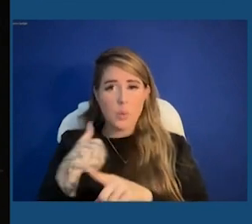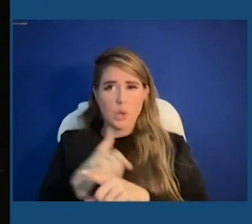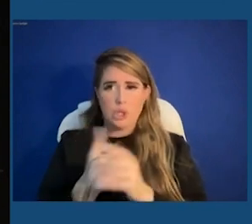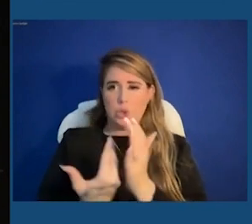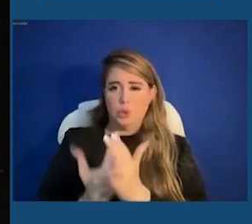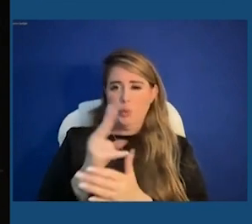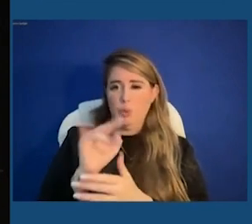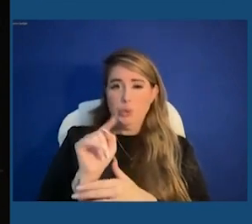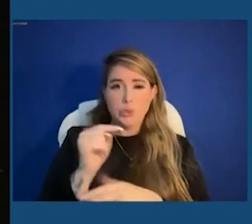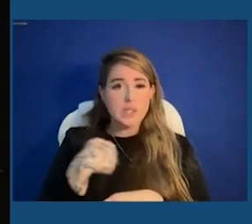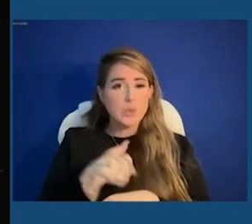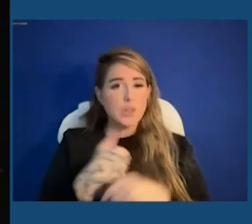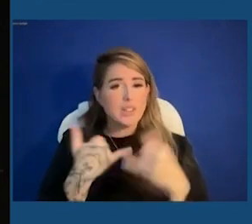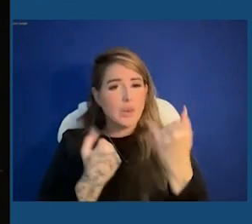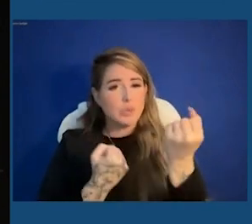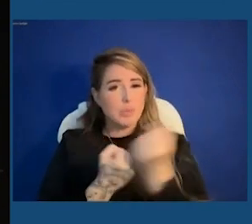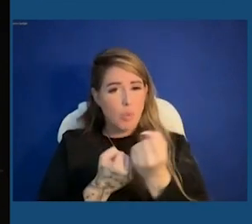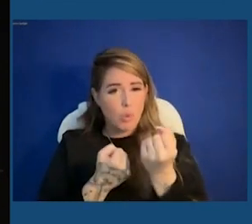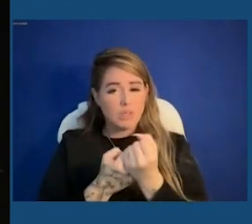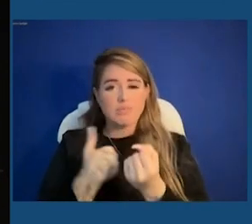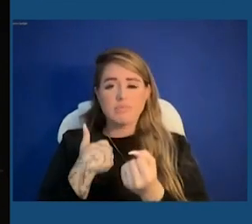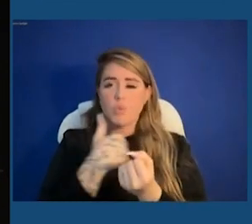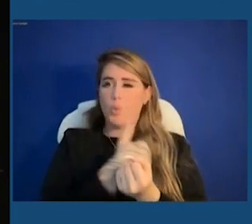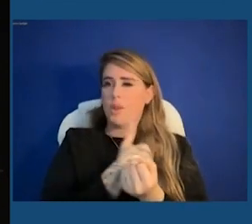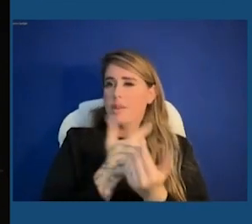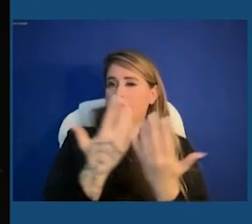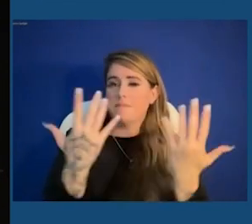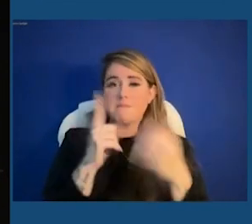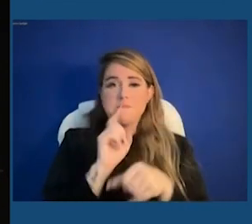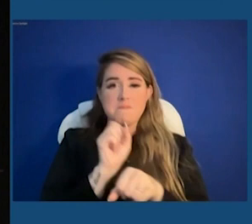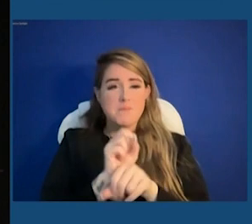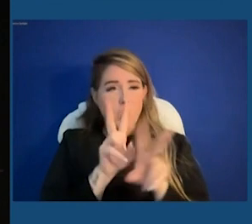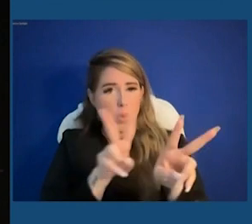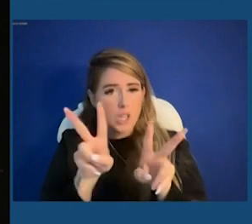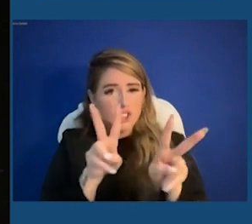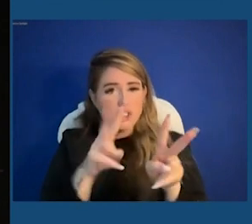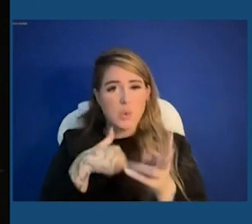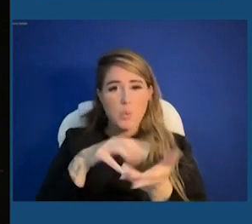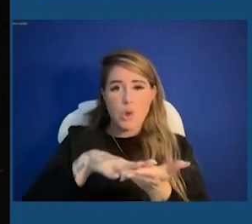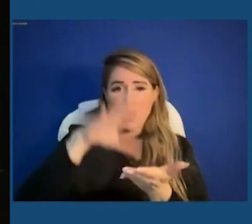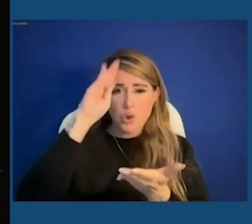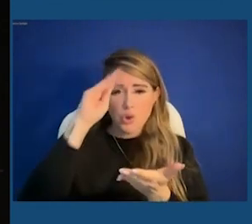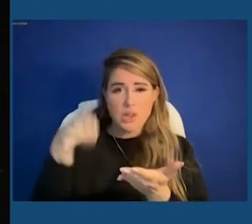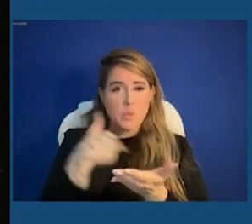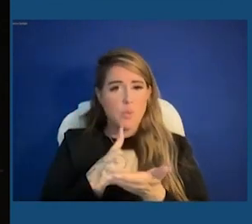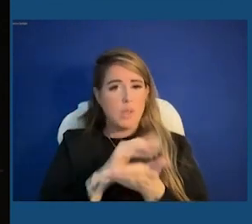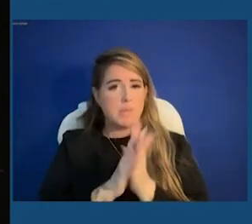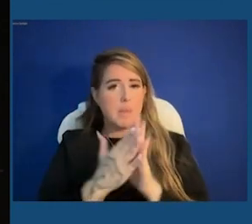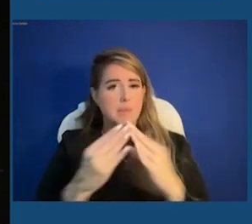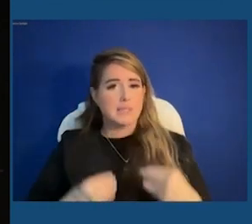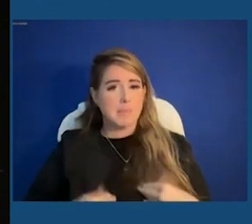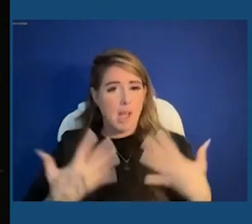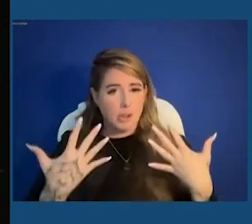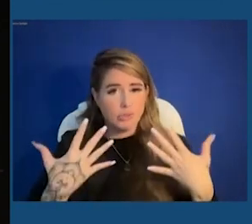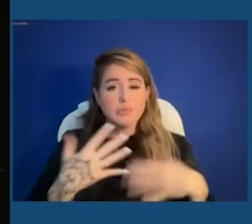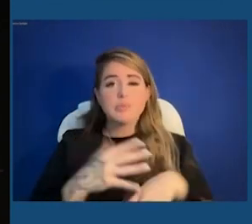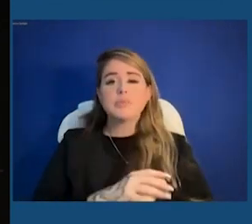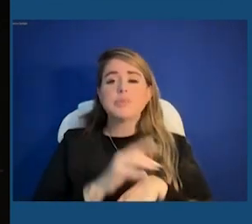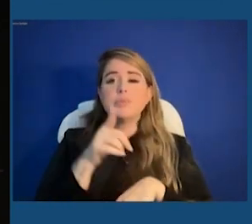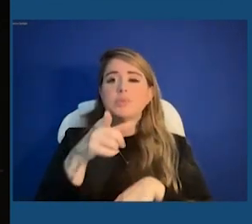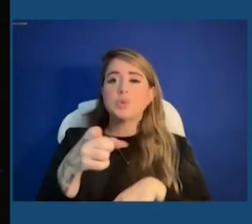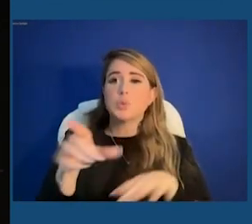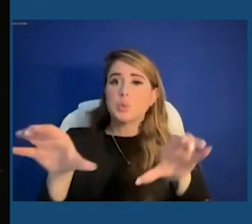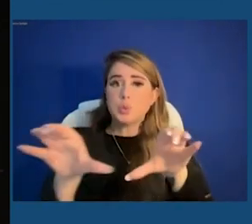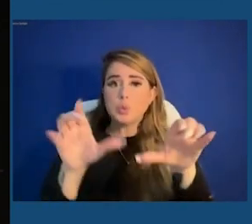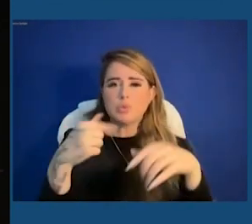are supporting. We are watching and learning and being inspired but from what you all do and